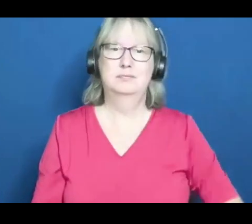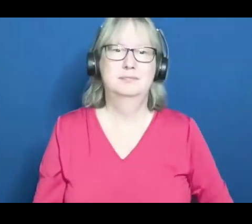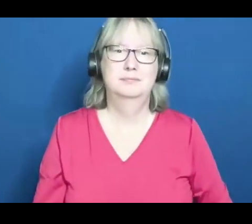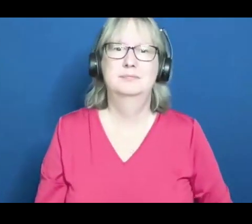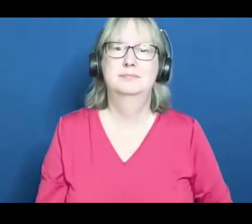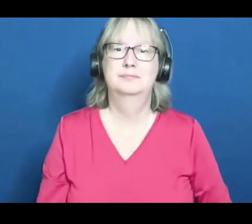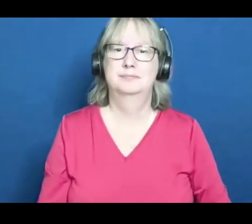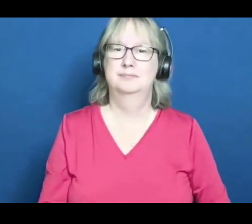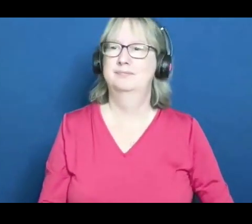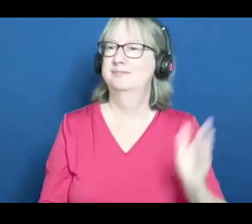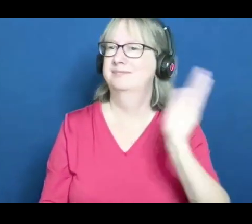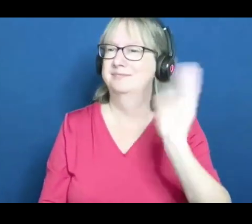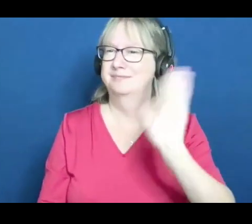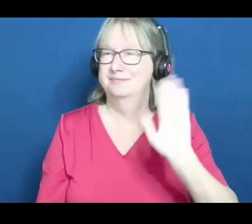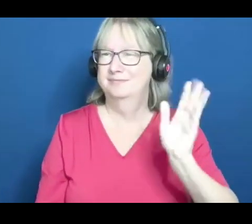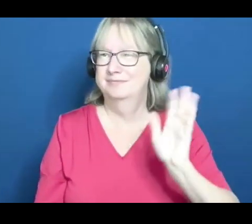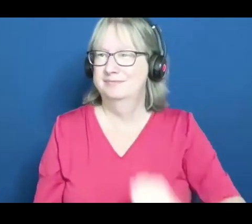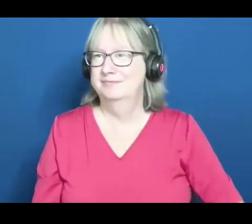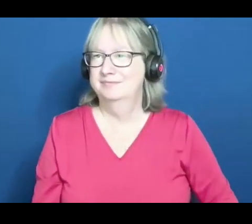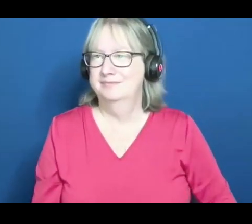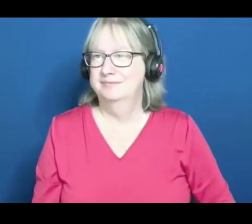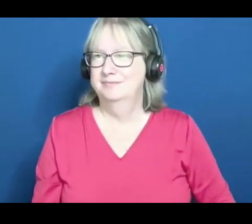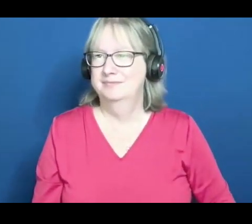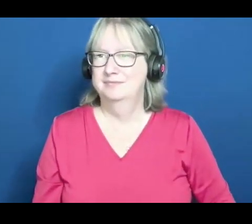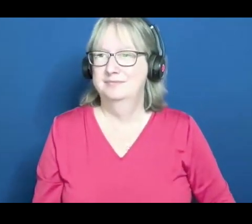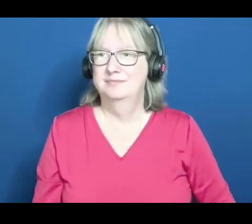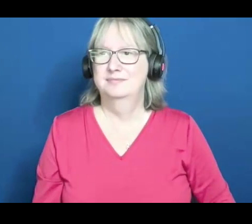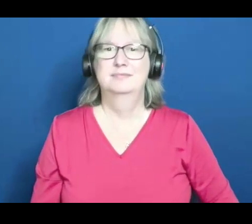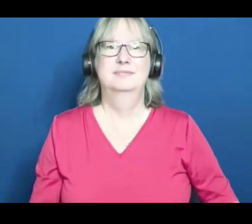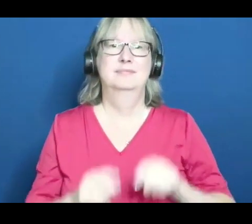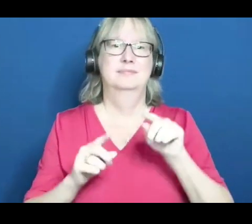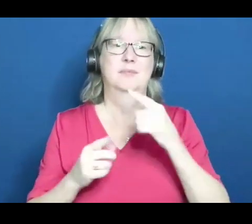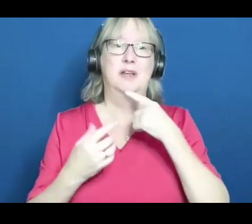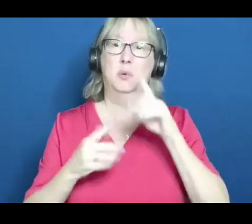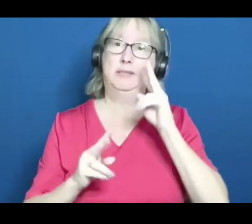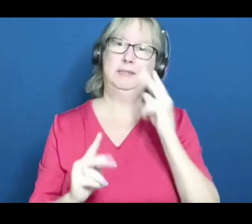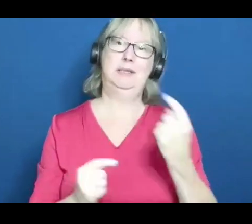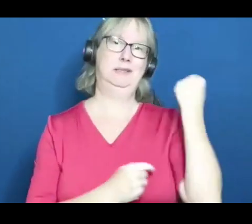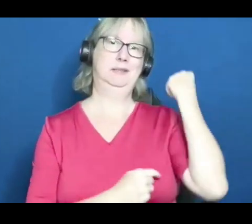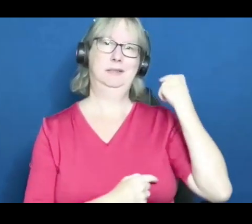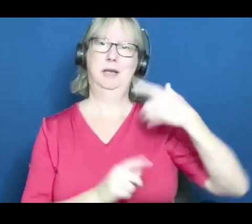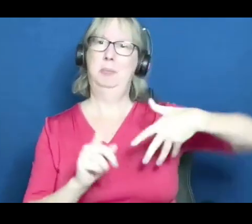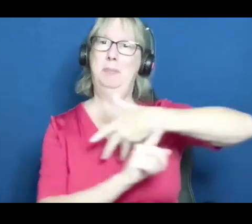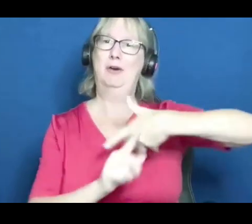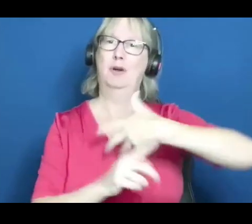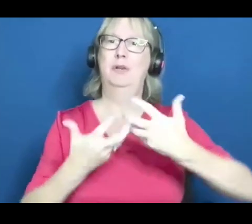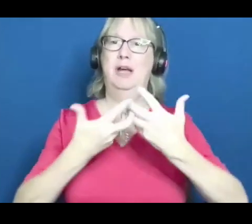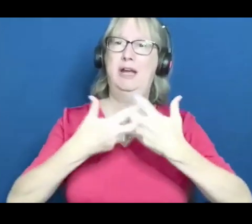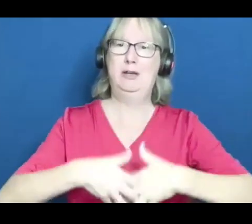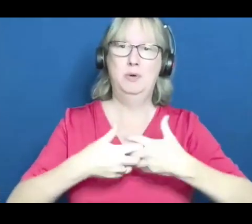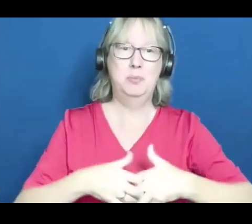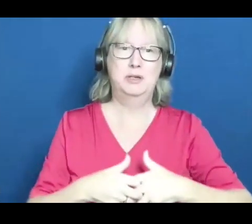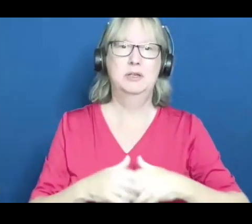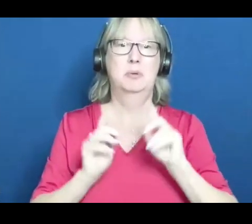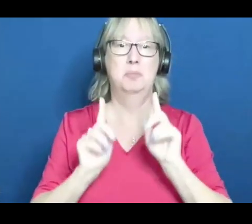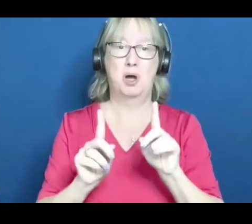Okay, yeah. Hi, everybody. Yeah, I've got some equipment behind me here. But basically,